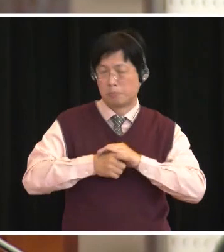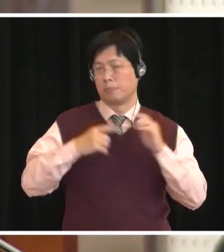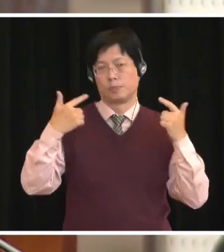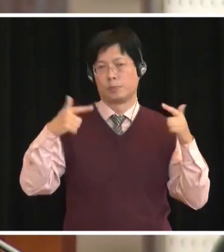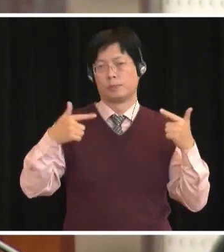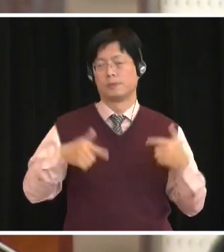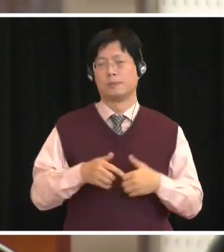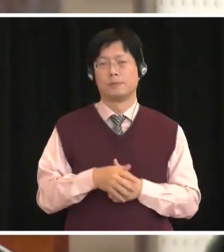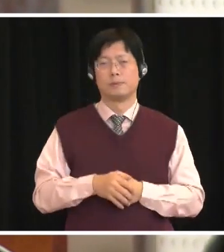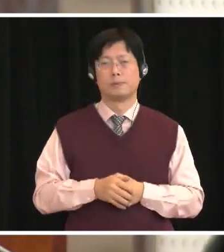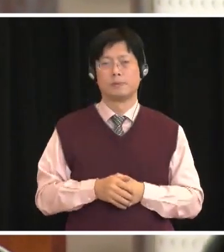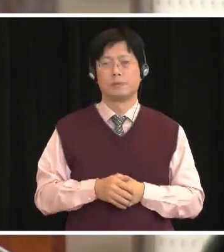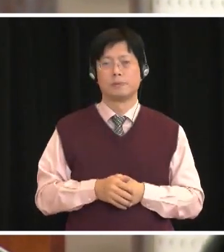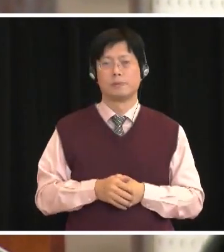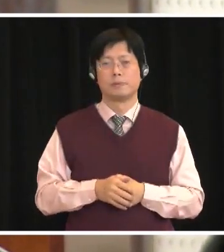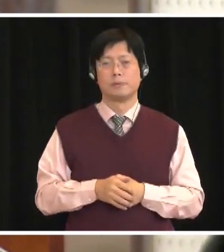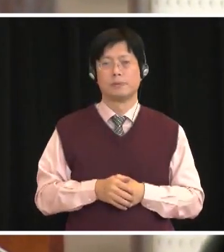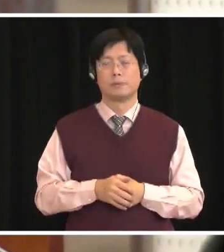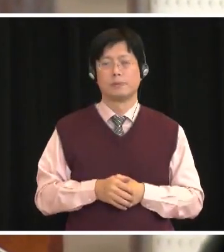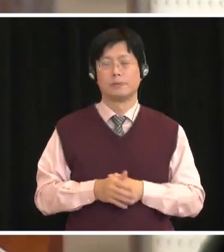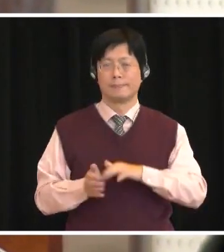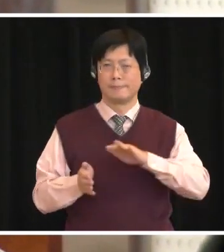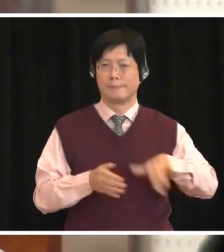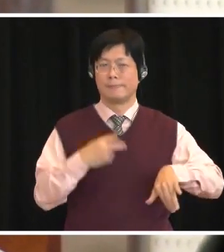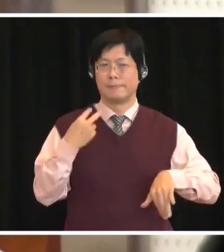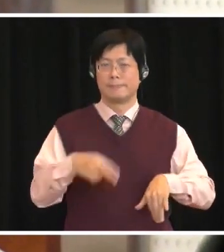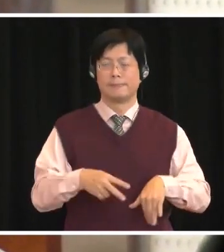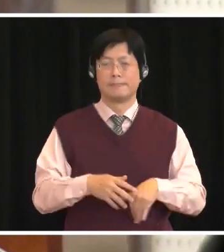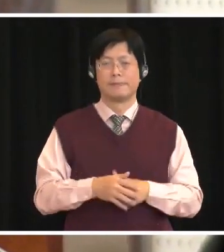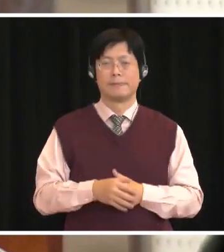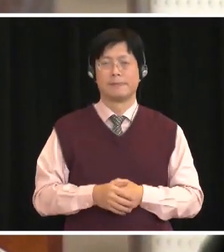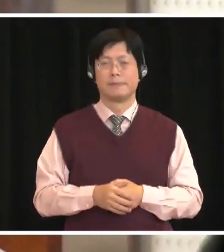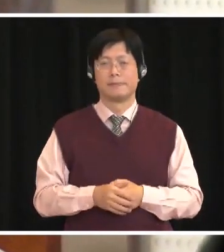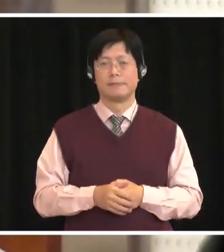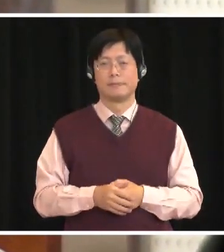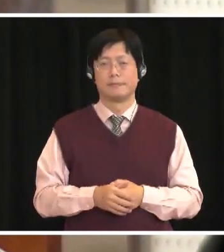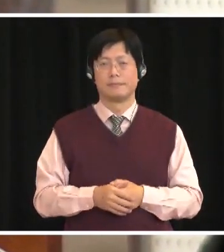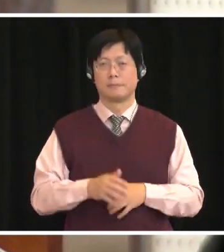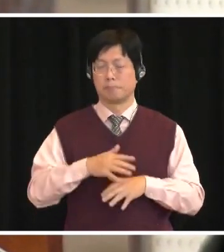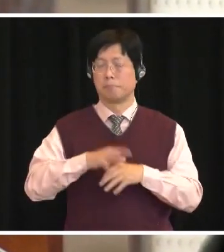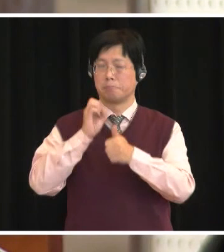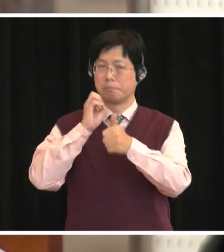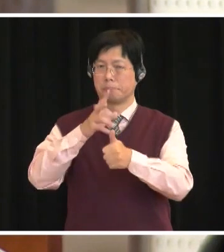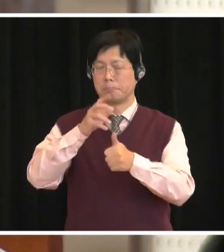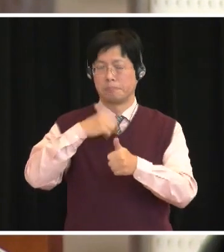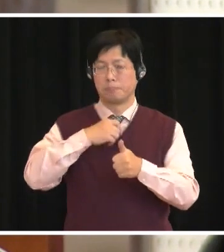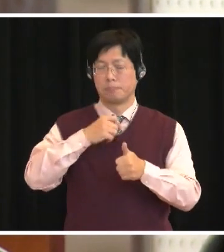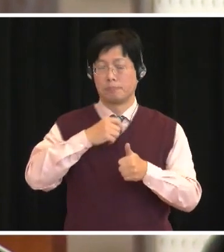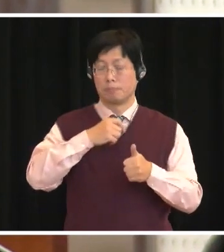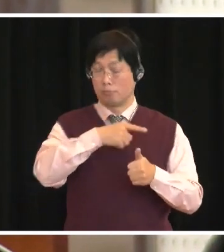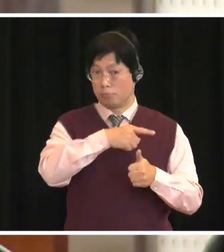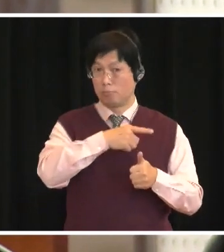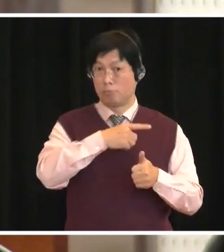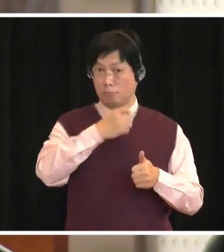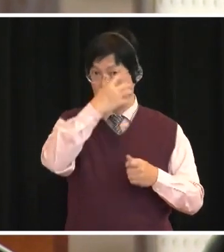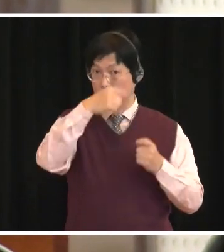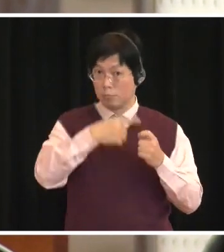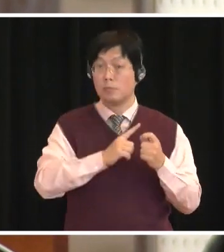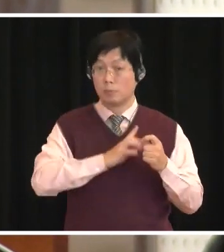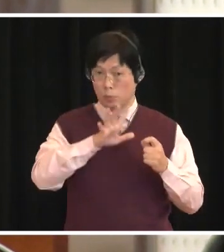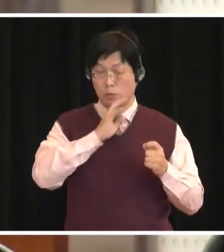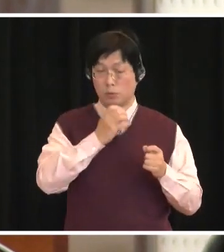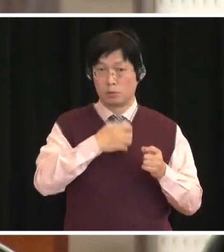he is not treating a criminal. He is trying to help the juvenile. That's the kind of attitude he should